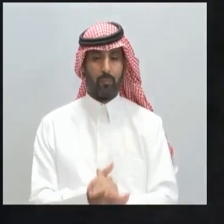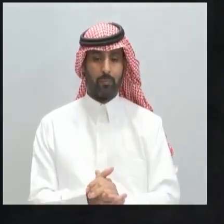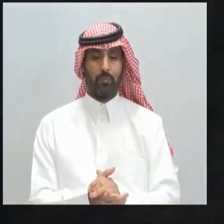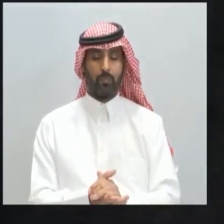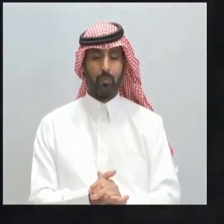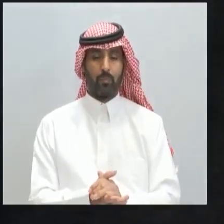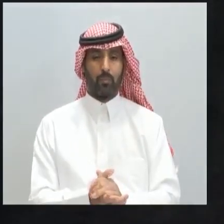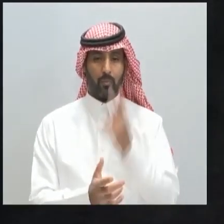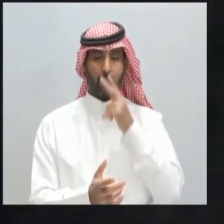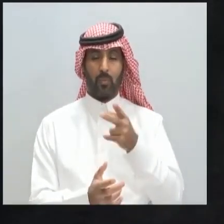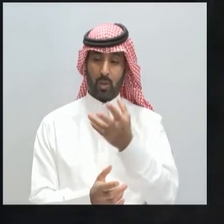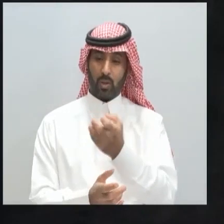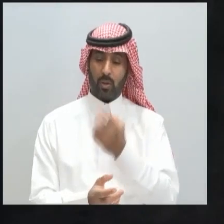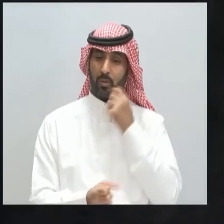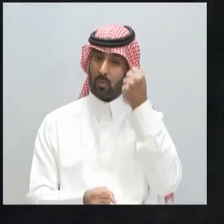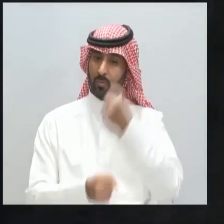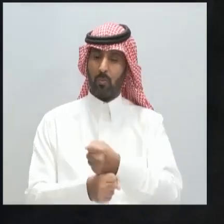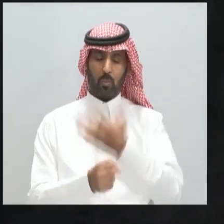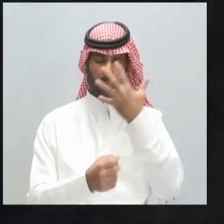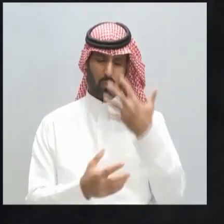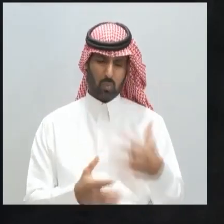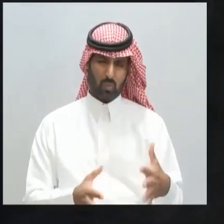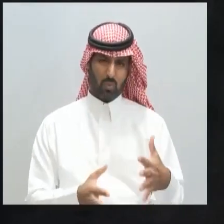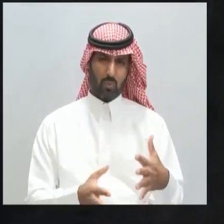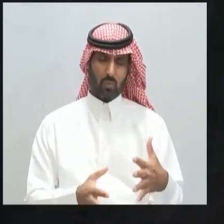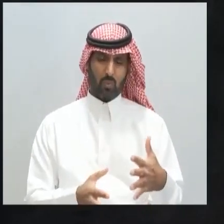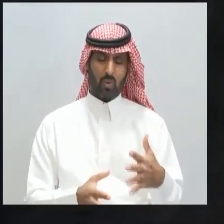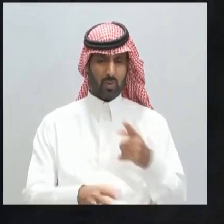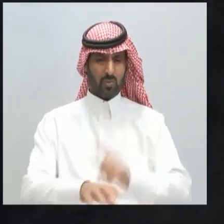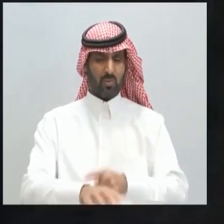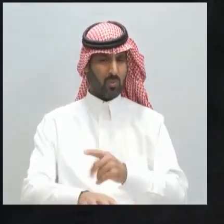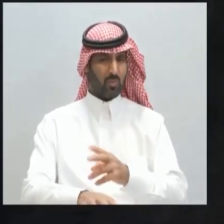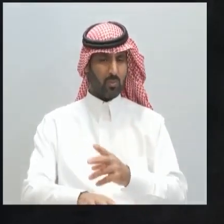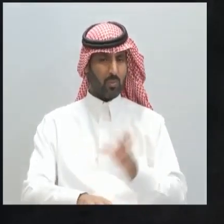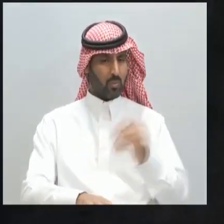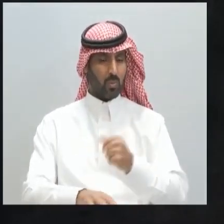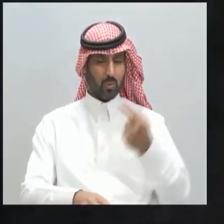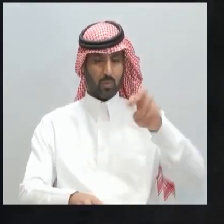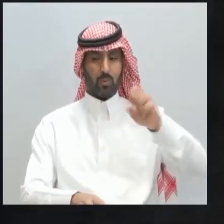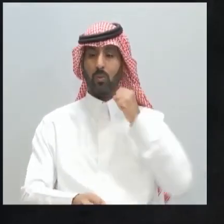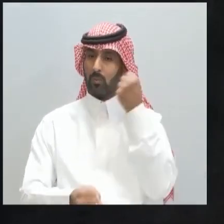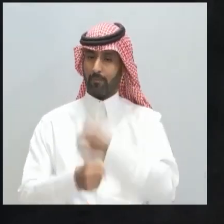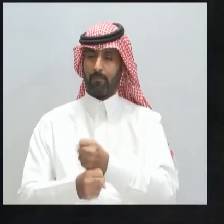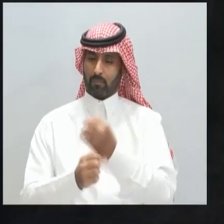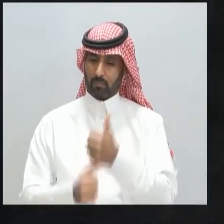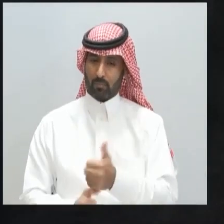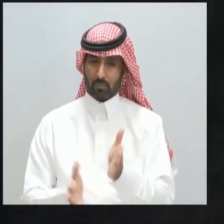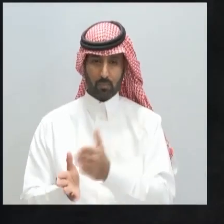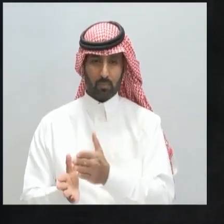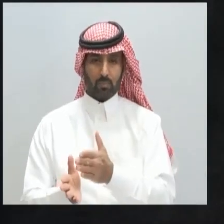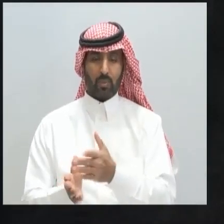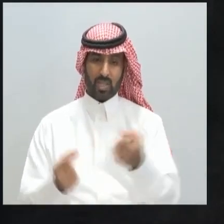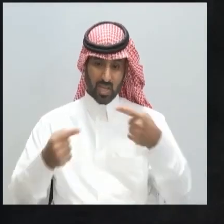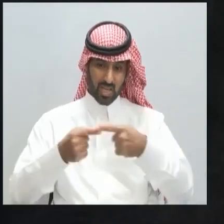example, here, you can get impatient, become impatient through time, but you can't get patient, the exact